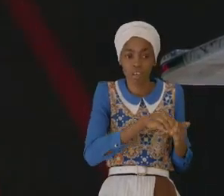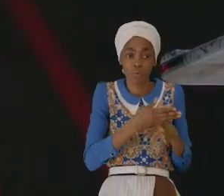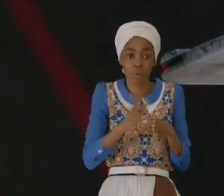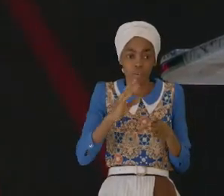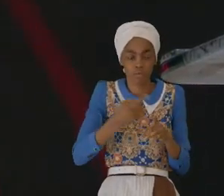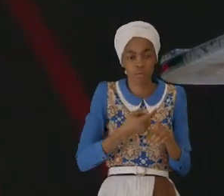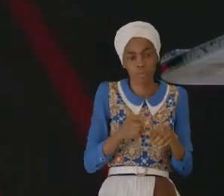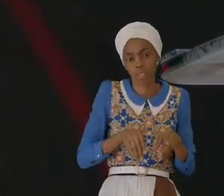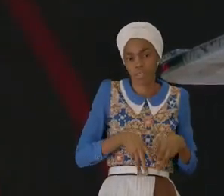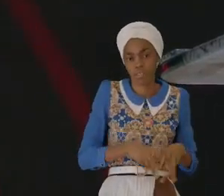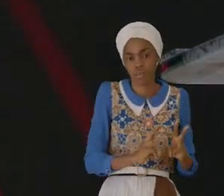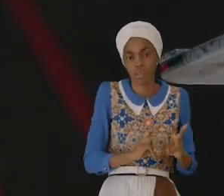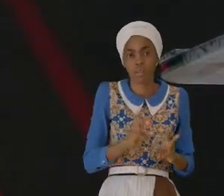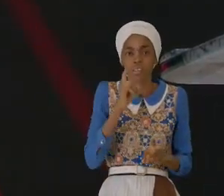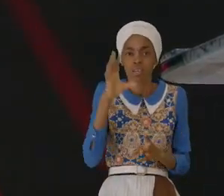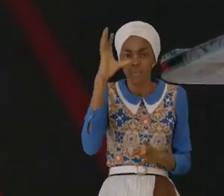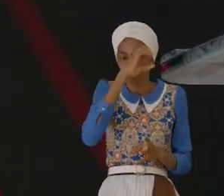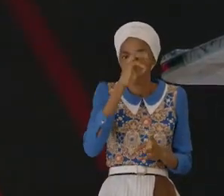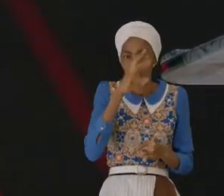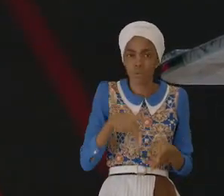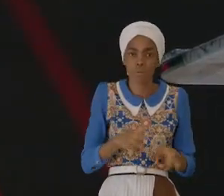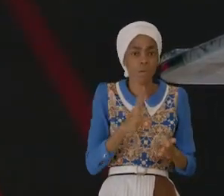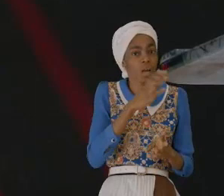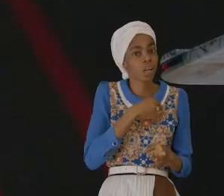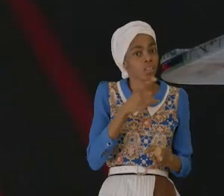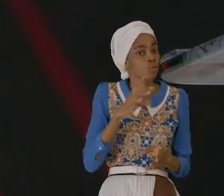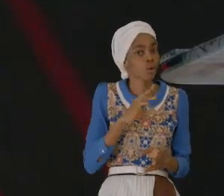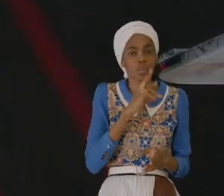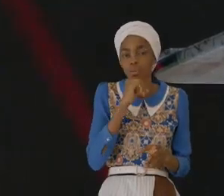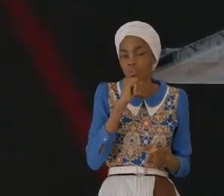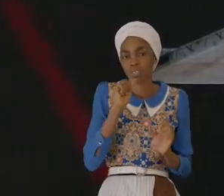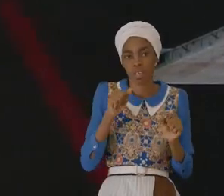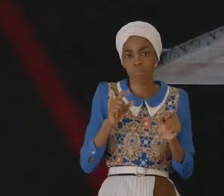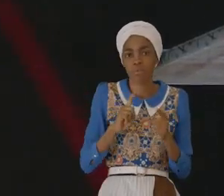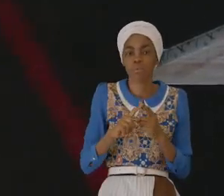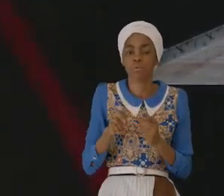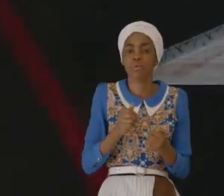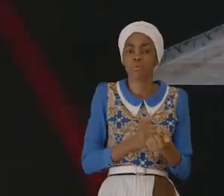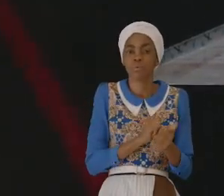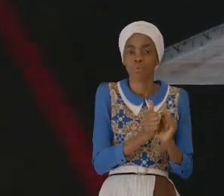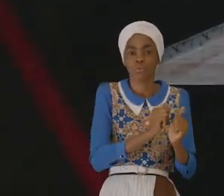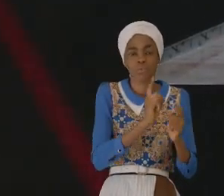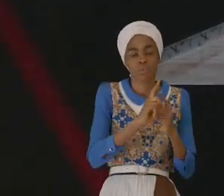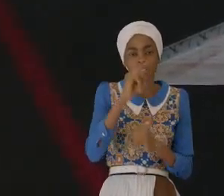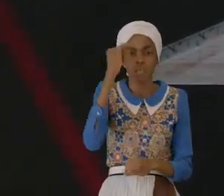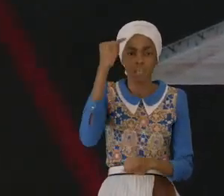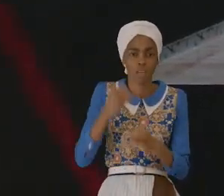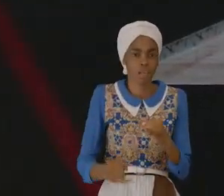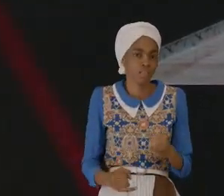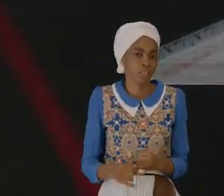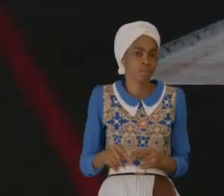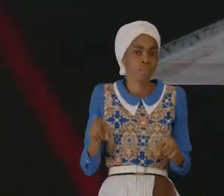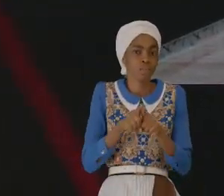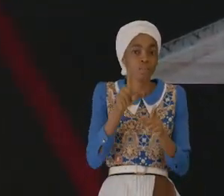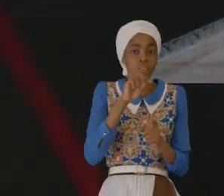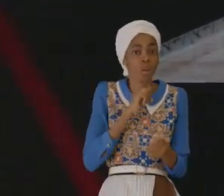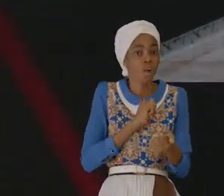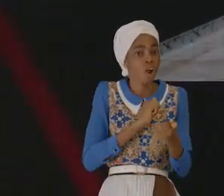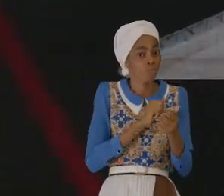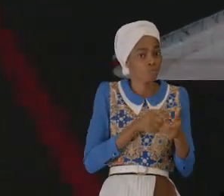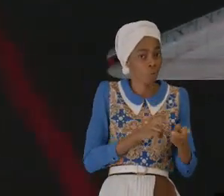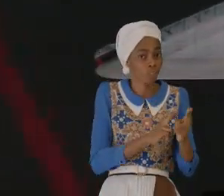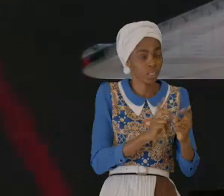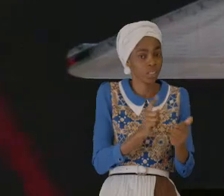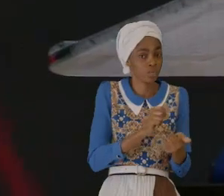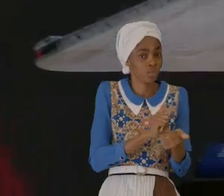way, and you're not able to run to the very end. As you're running the race,